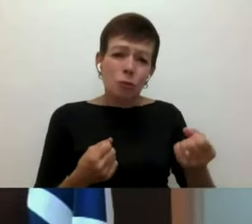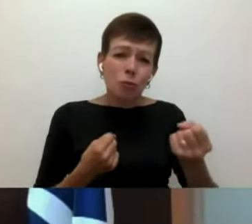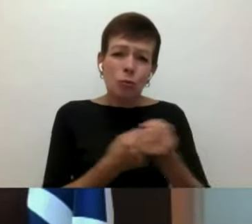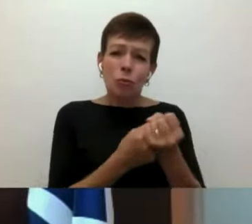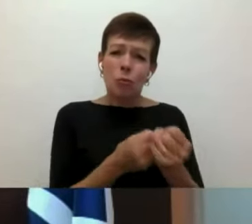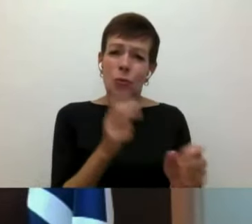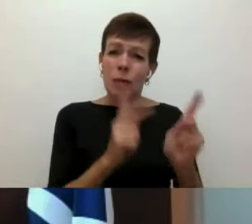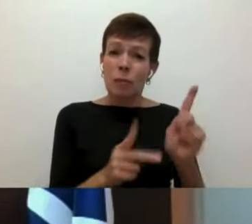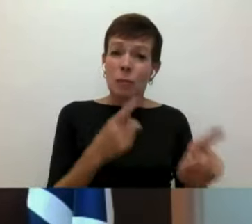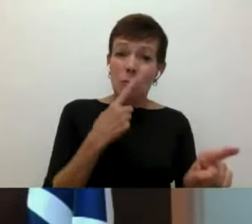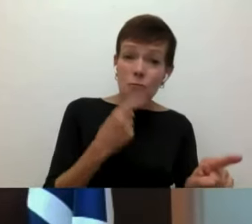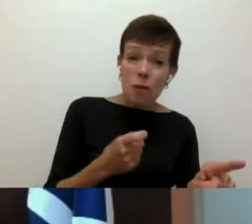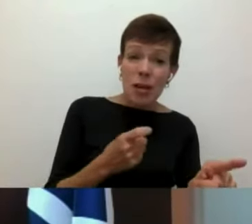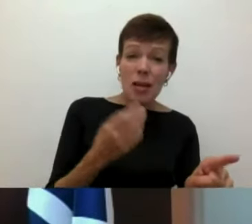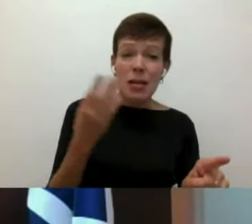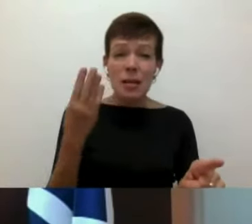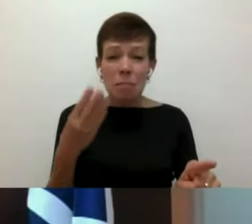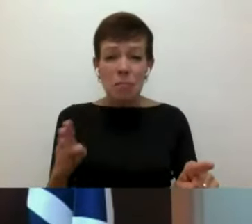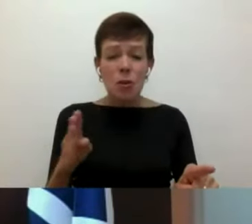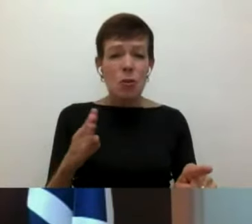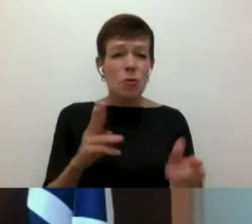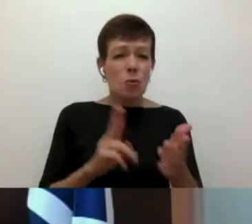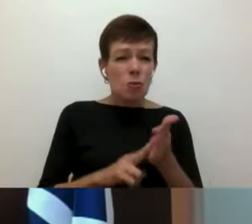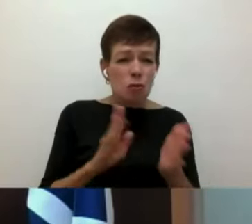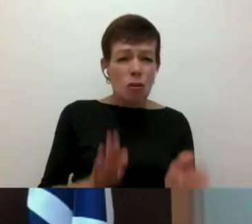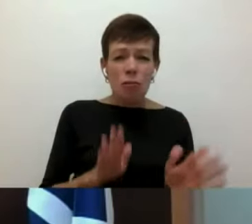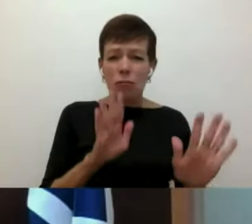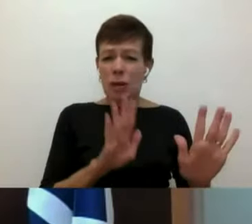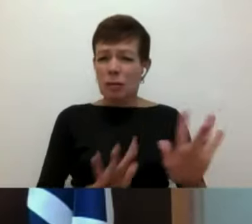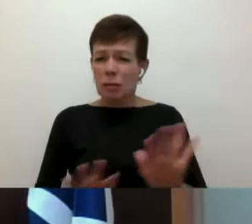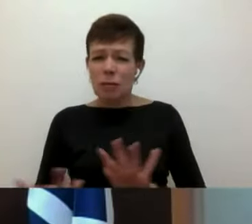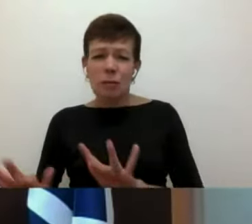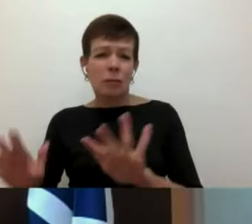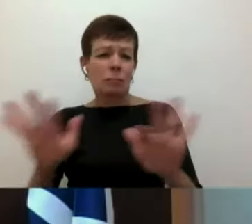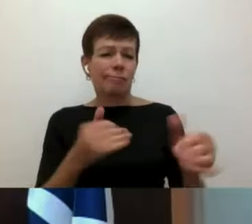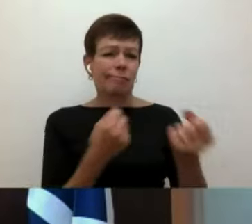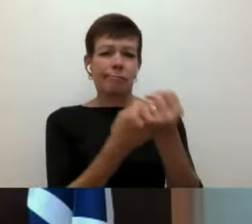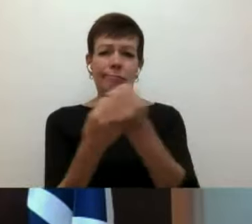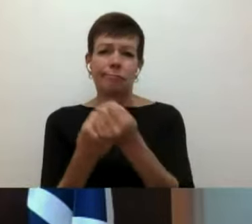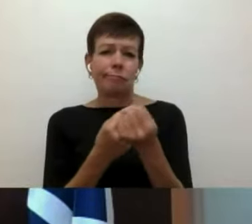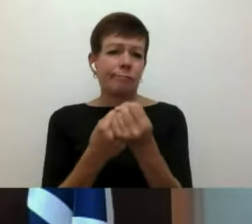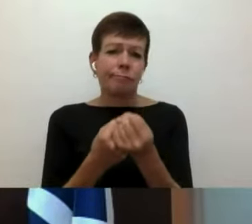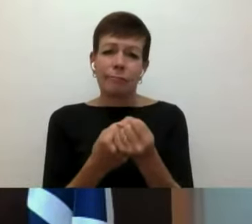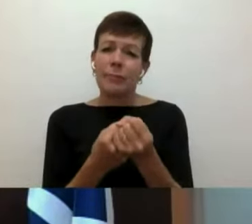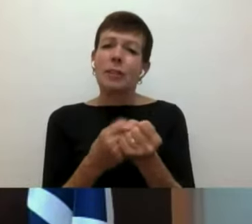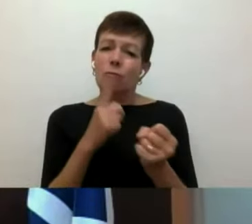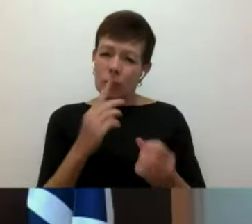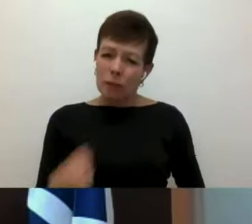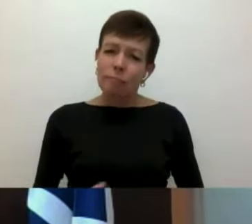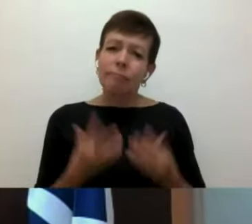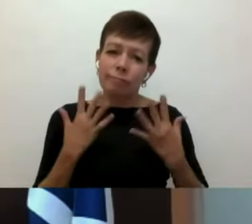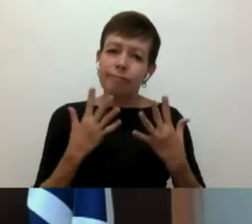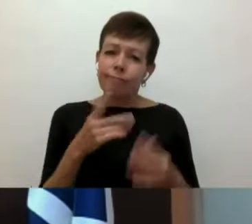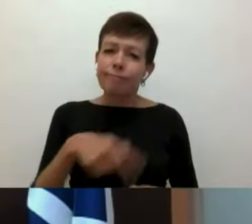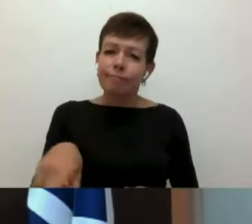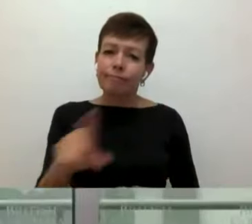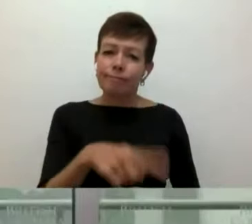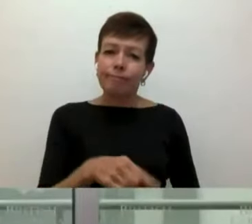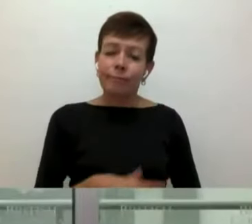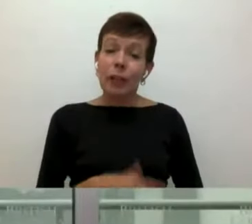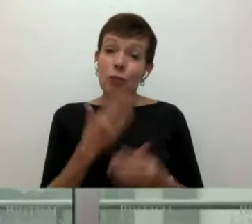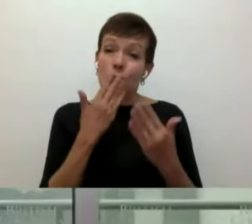us with municipal departments and our contract crews. It means the world to them. It means the world to our organization. So thank you very much for that